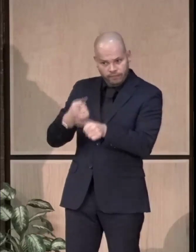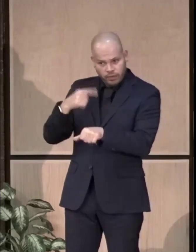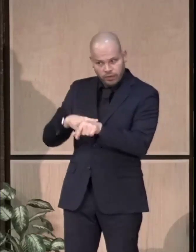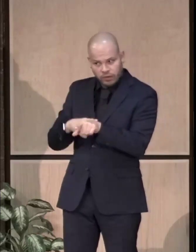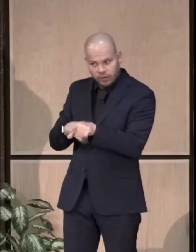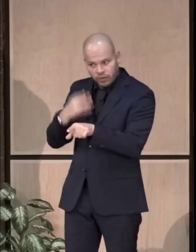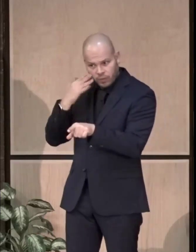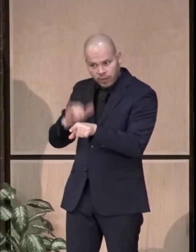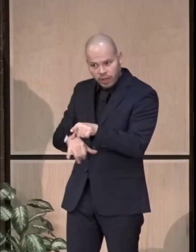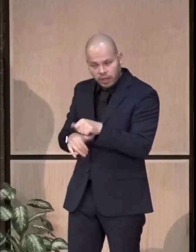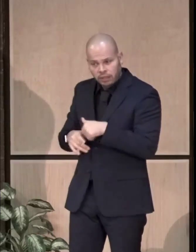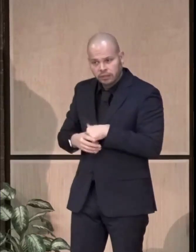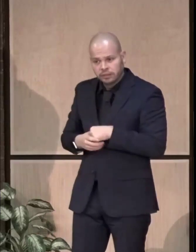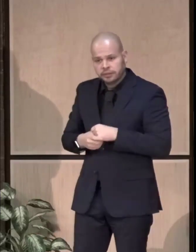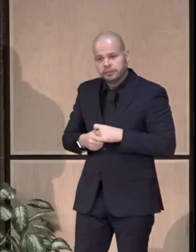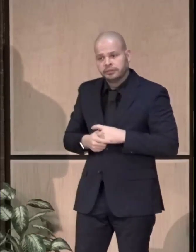I know that he was looking to,